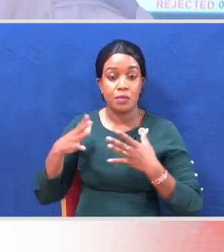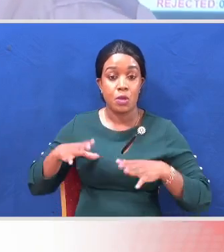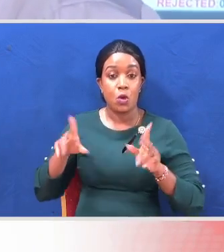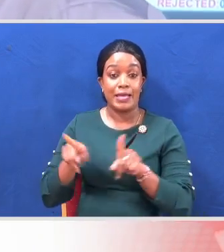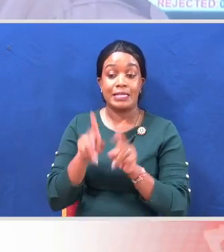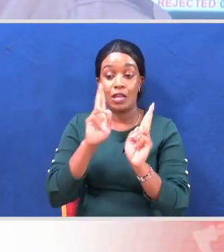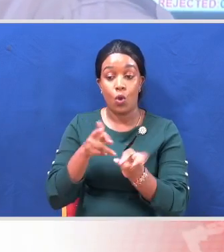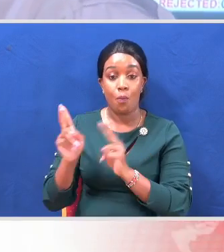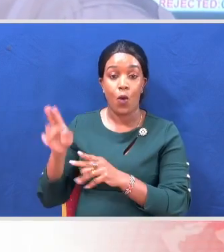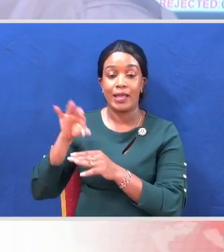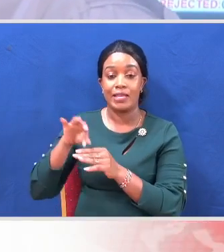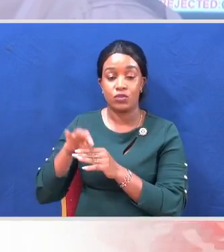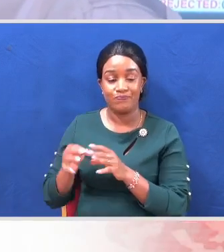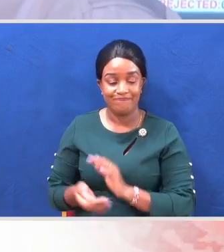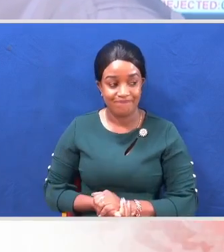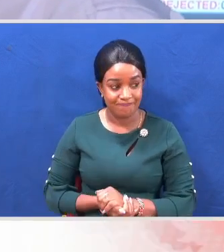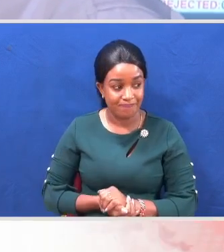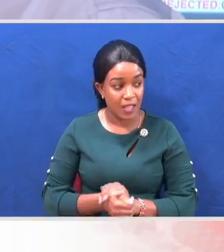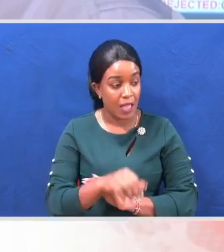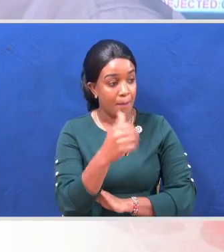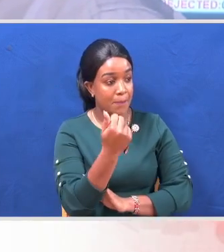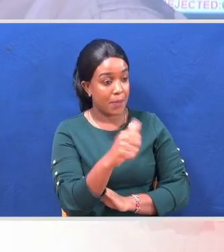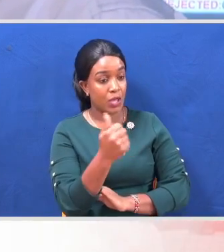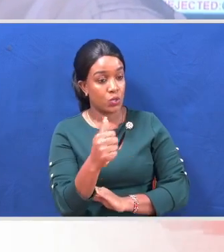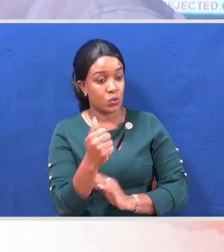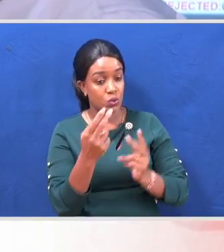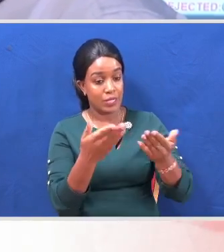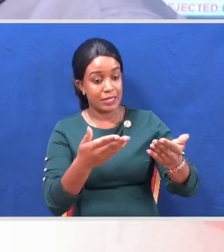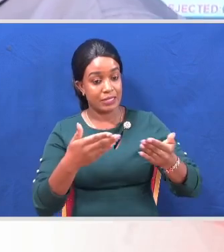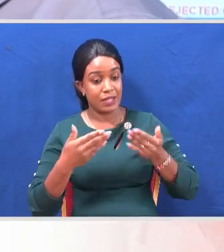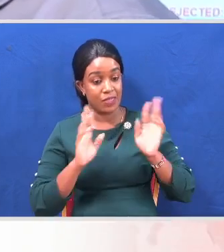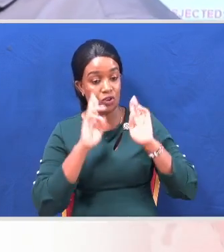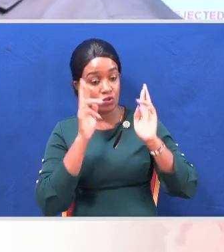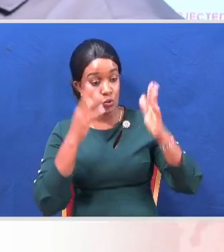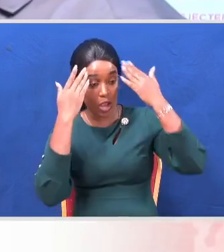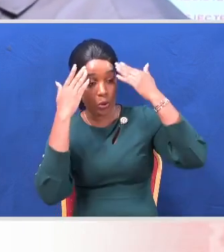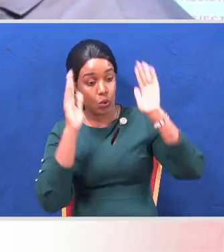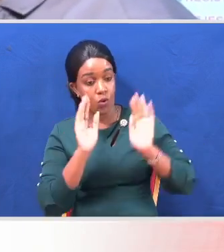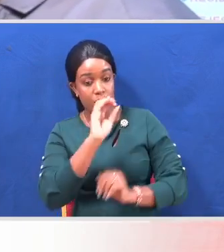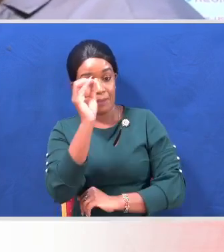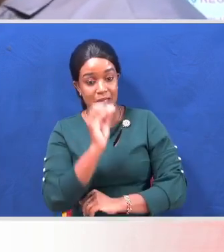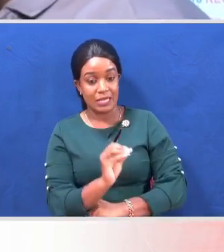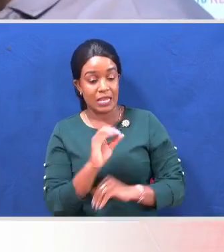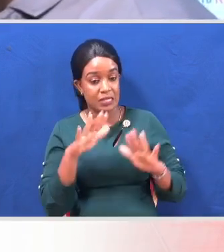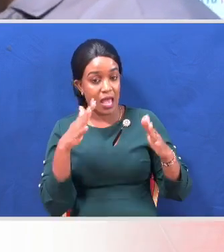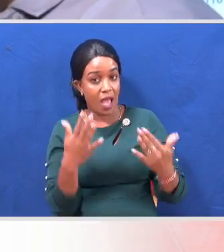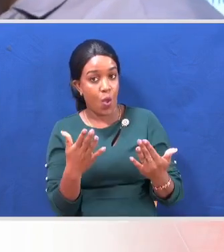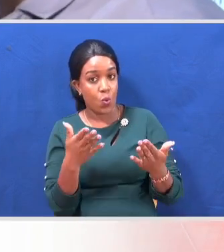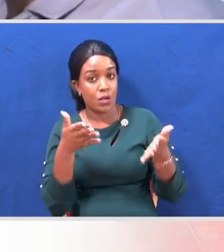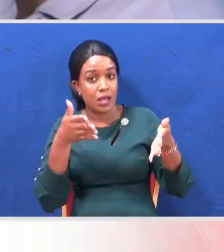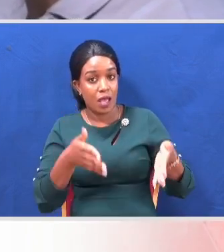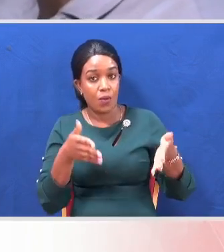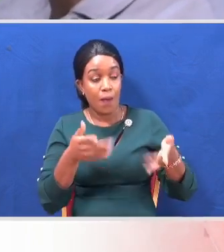election would? We are yet to receive the results, so we don't know what the percent that the voter turnout has at now.